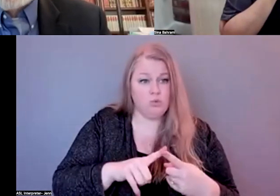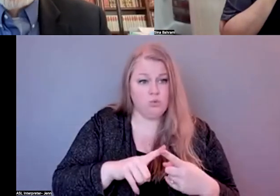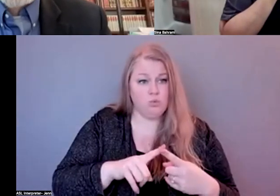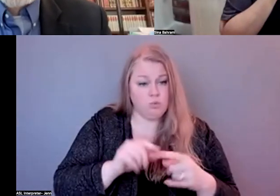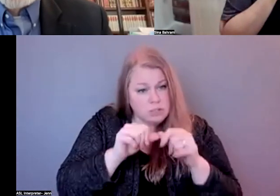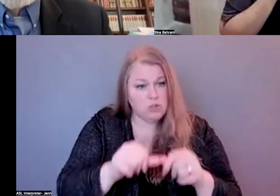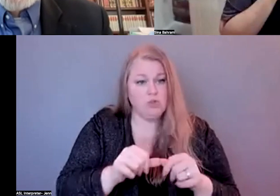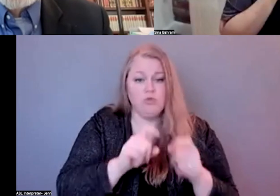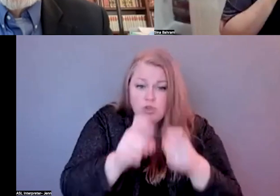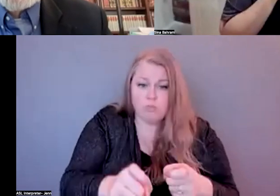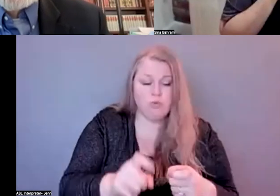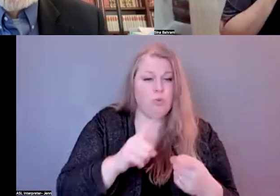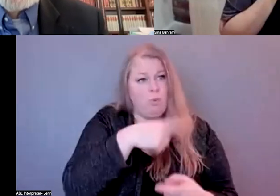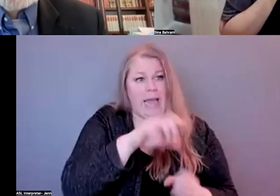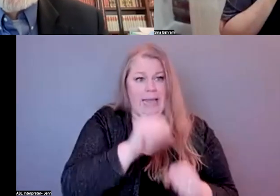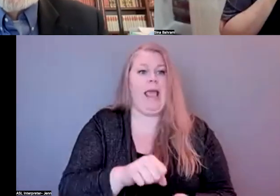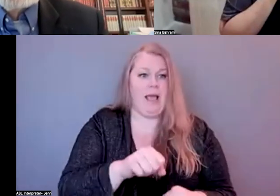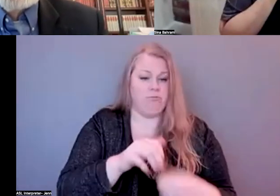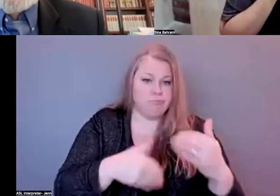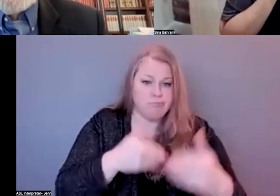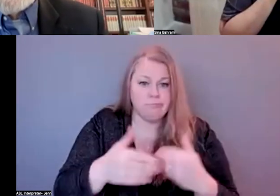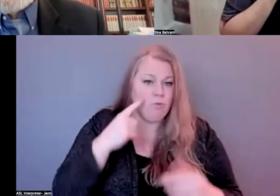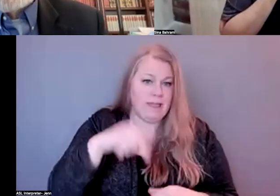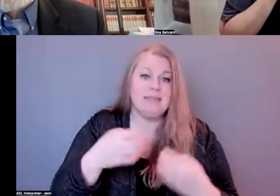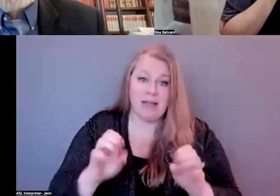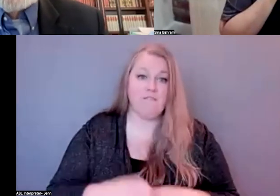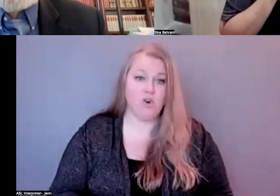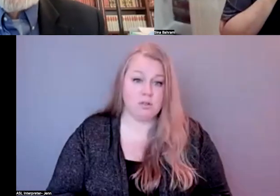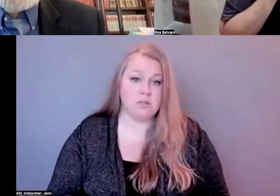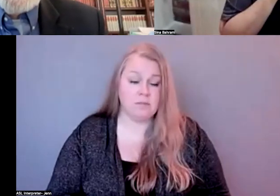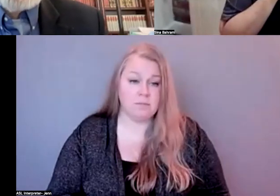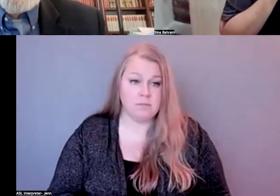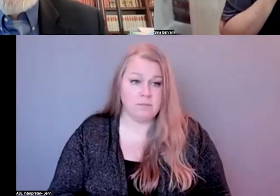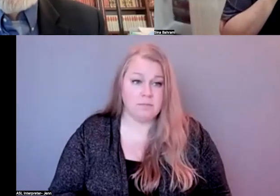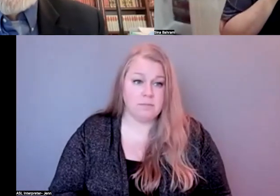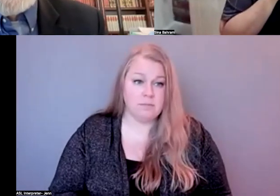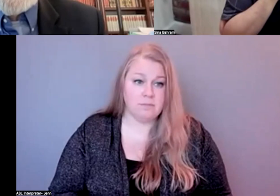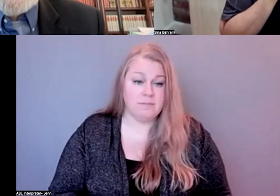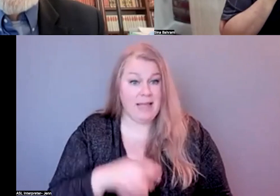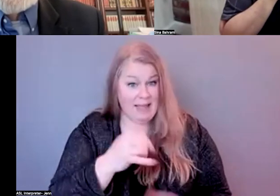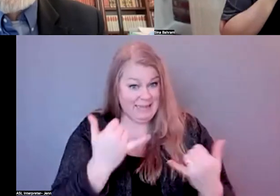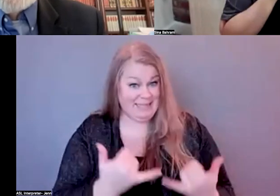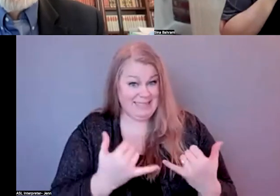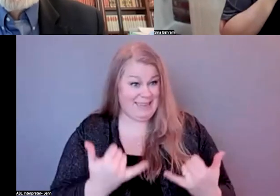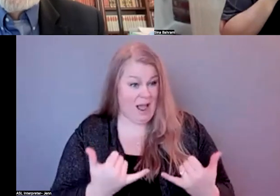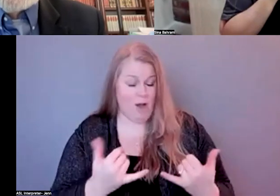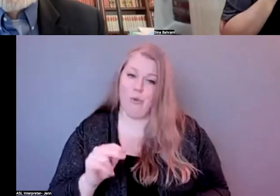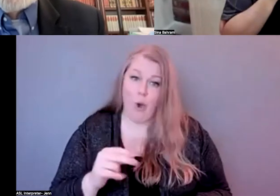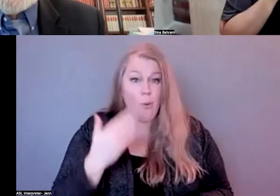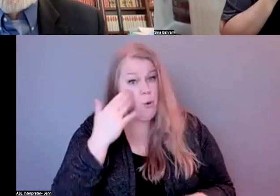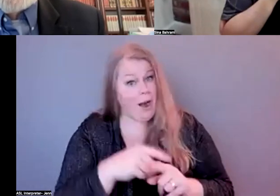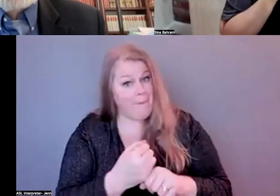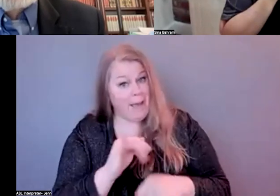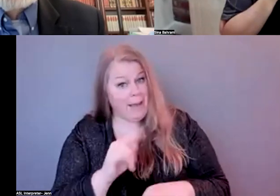and contributions that they could make to such an effort. Does this exist now? No. Do we know how to make this? No. Is